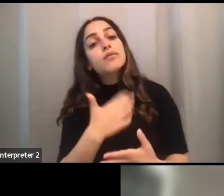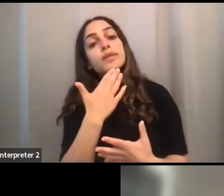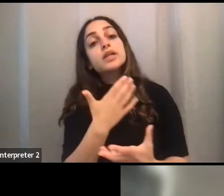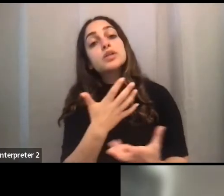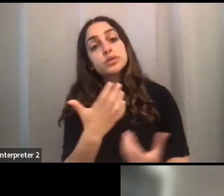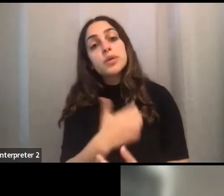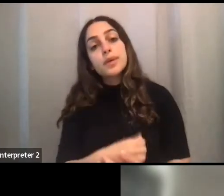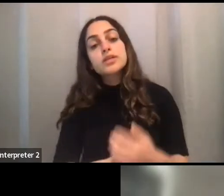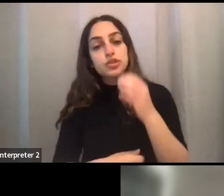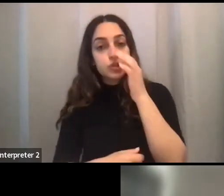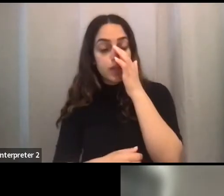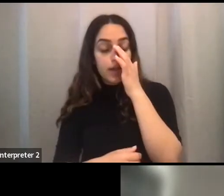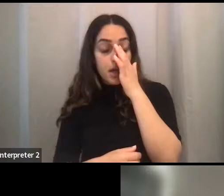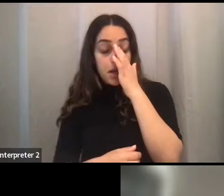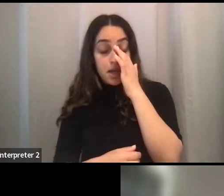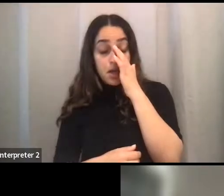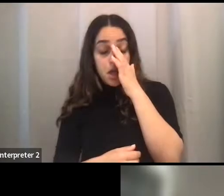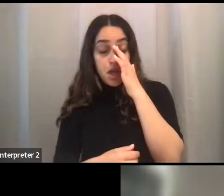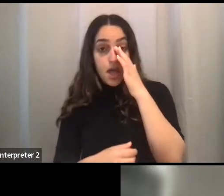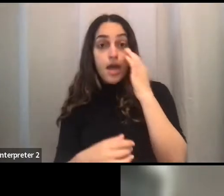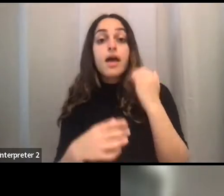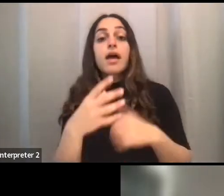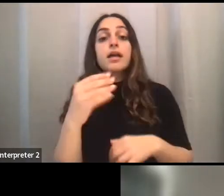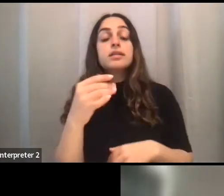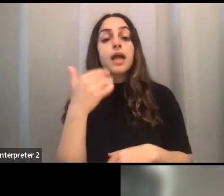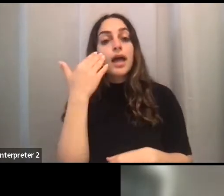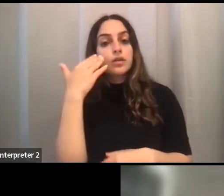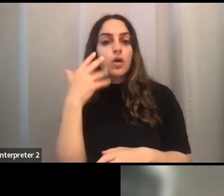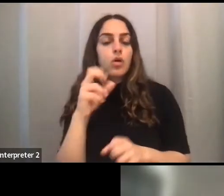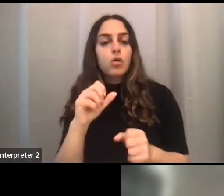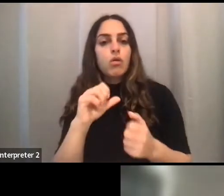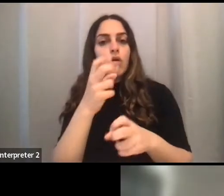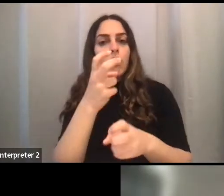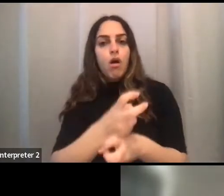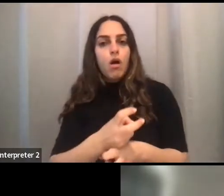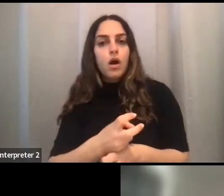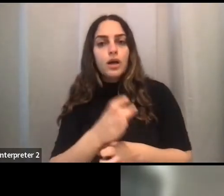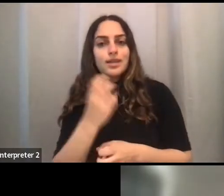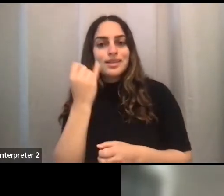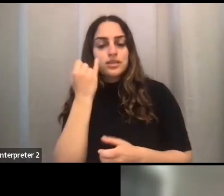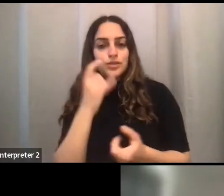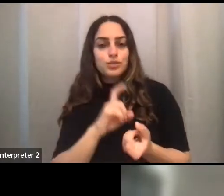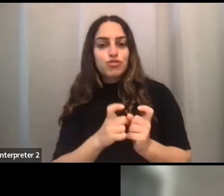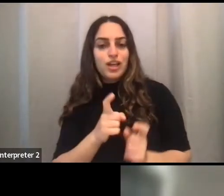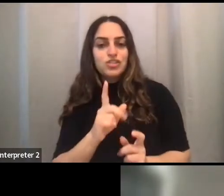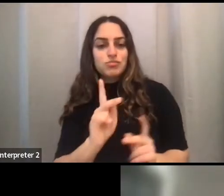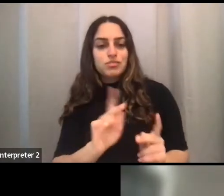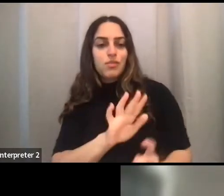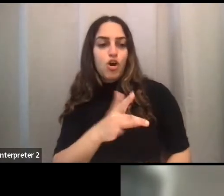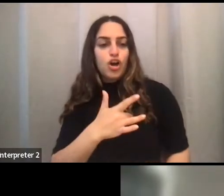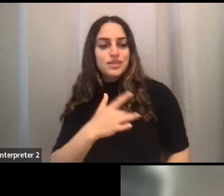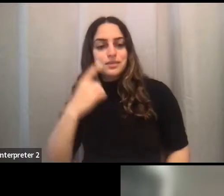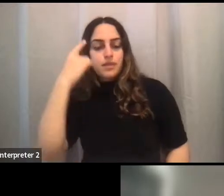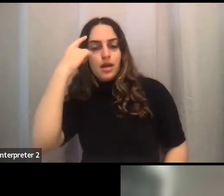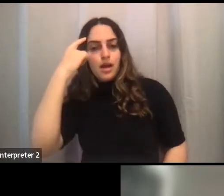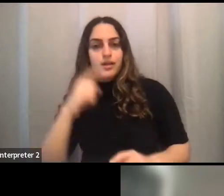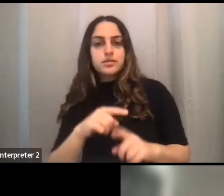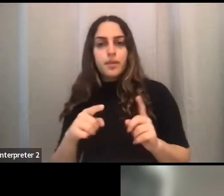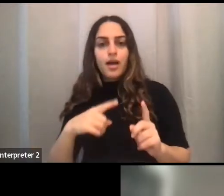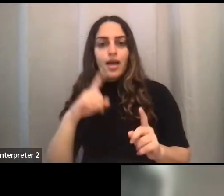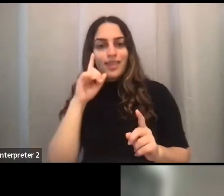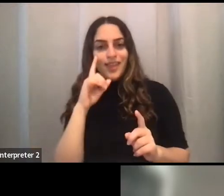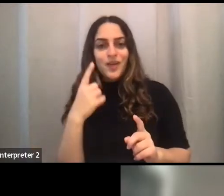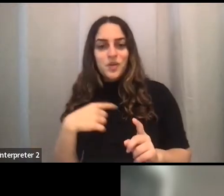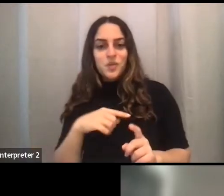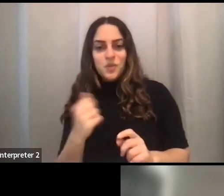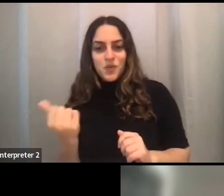much um and i know how hard it is to change hearts and minds but i think we're all here